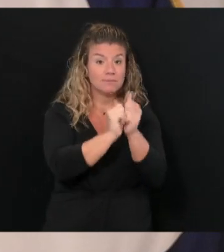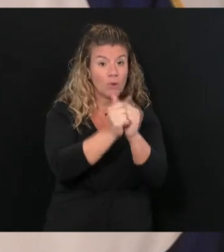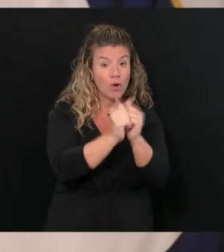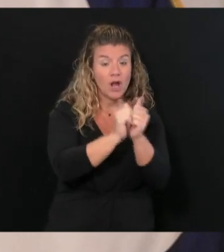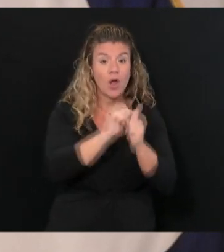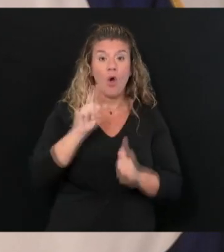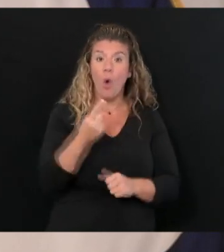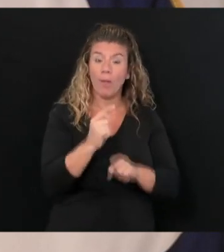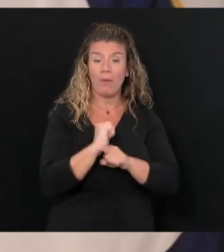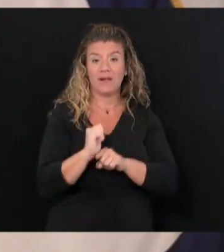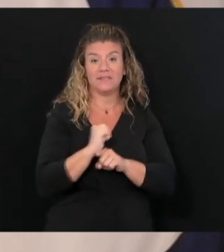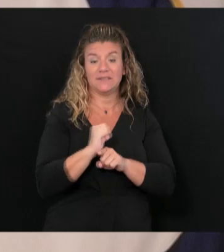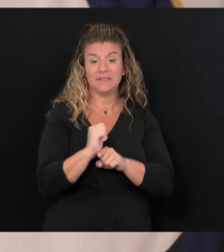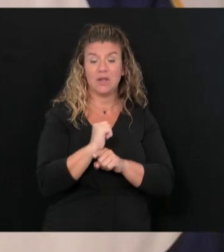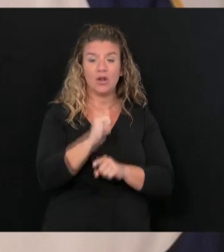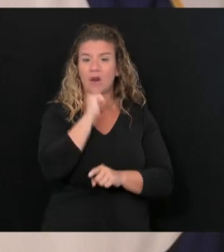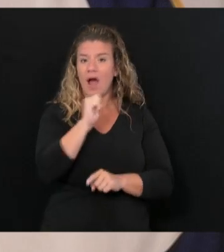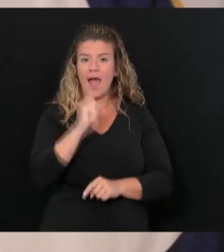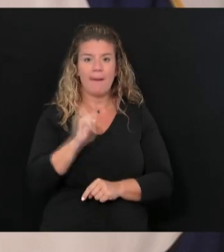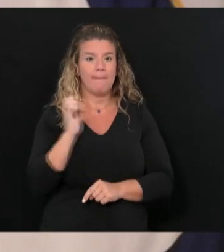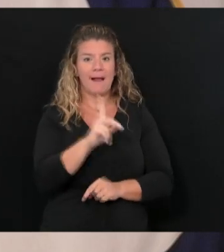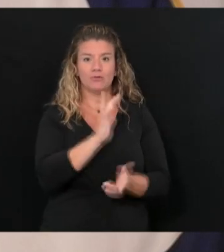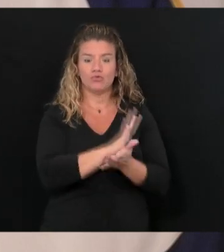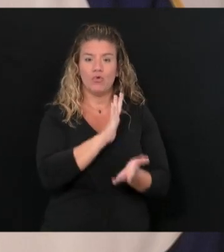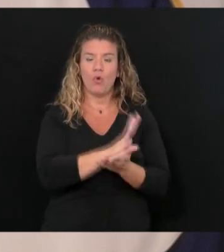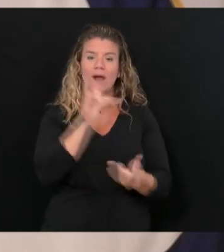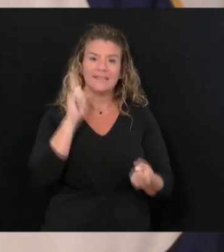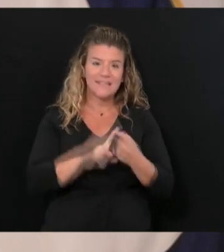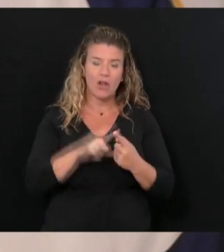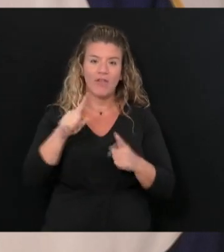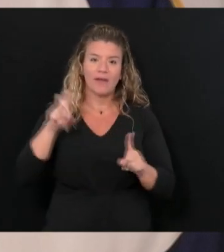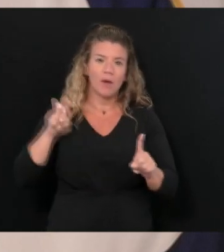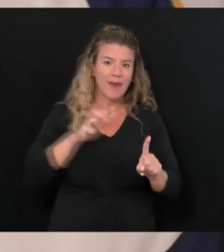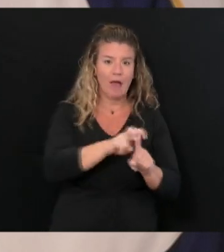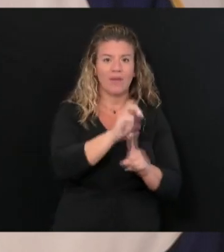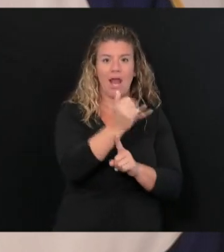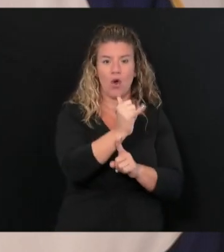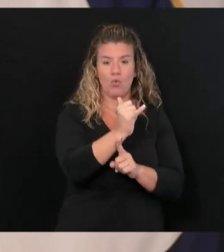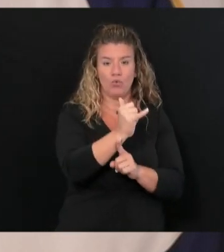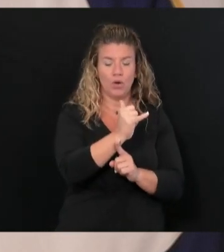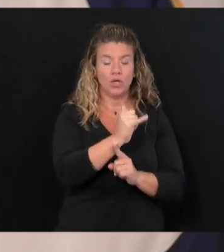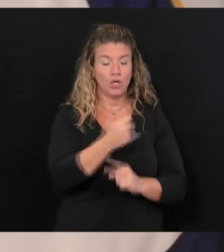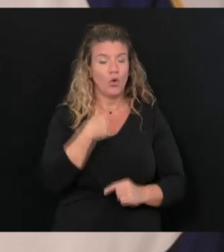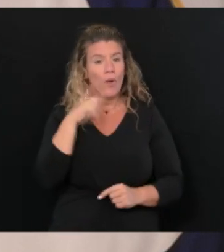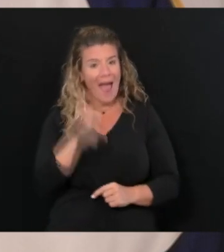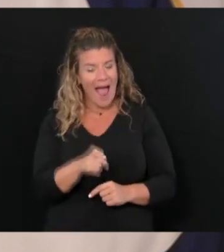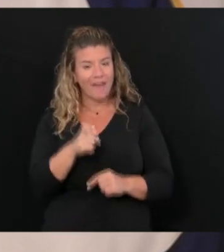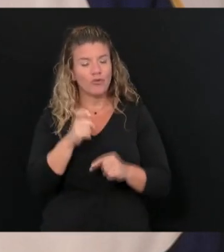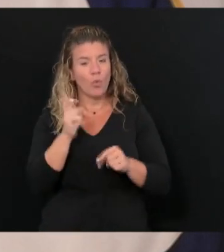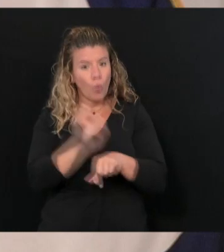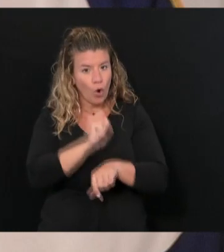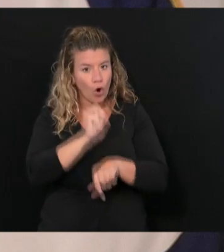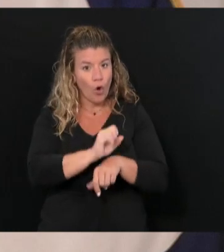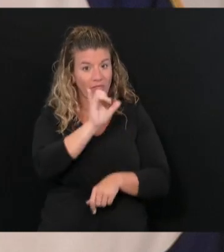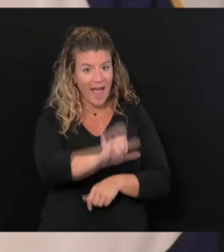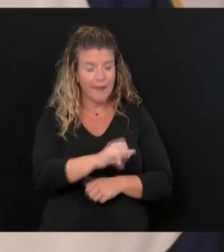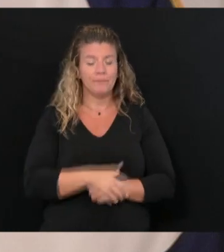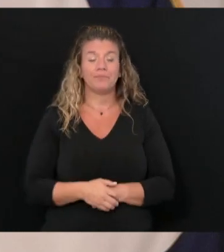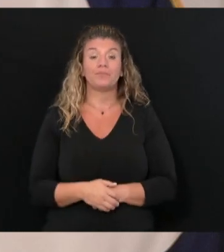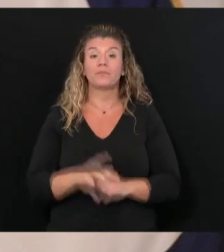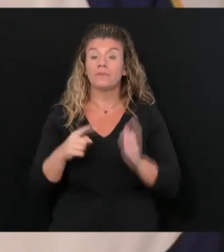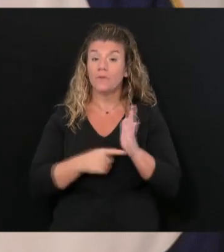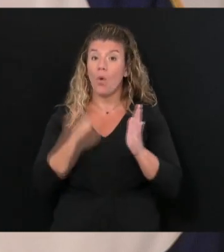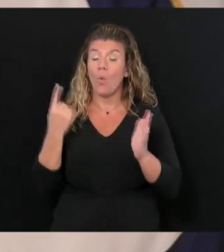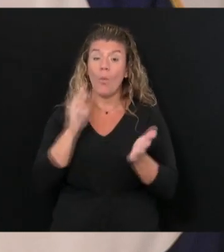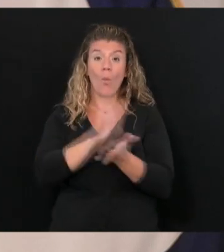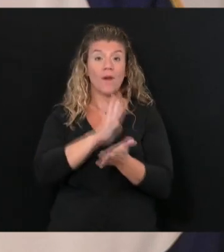able to practice. We won't be able to go back to school until we can pull them down in the yellow. So we got to get them now. Now, once we get back to school,